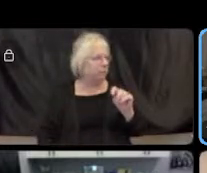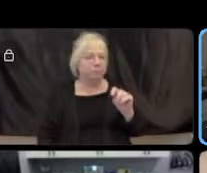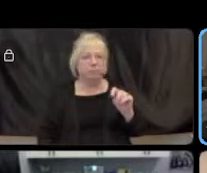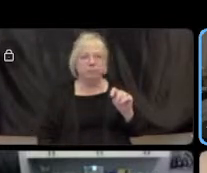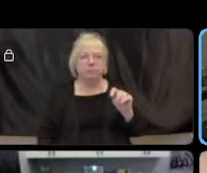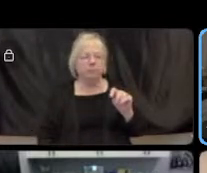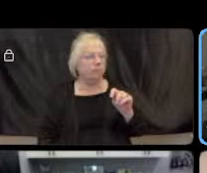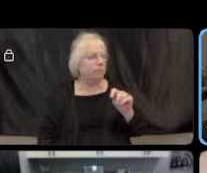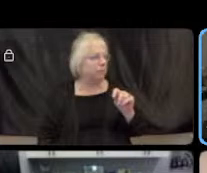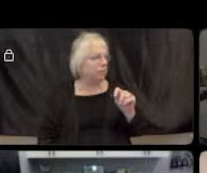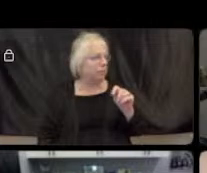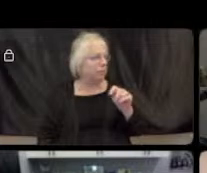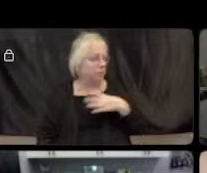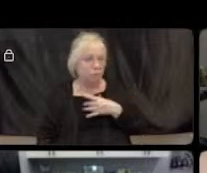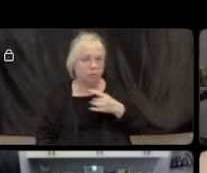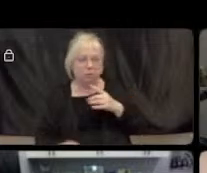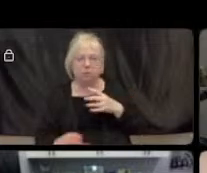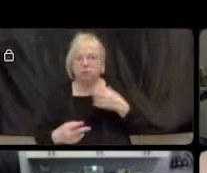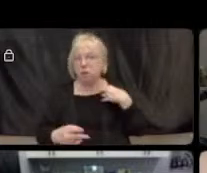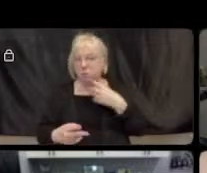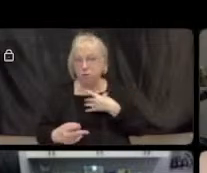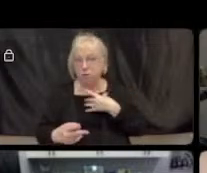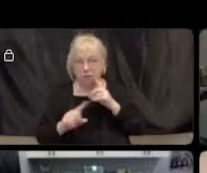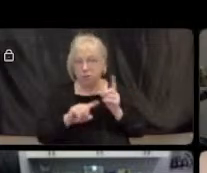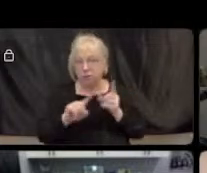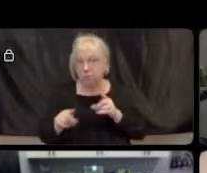Would you like to address that?